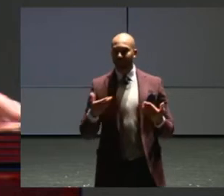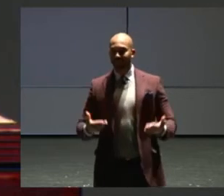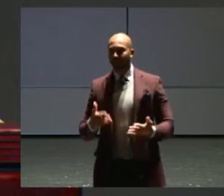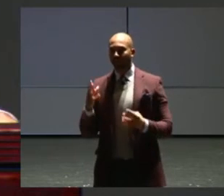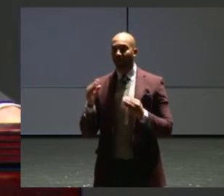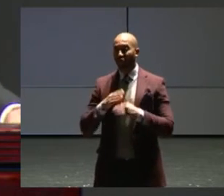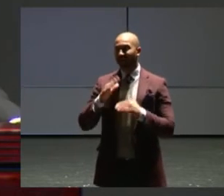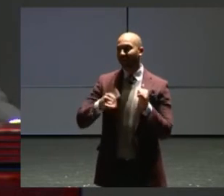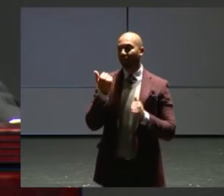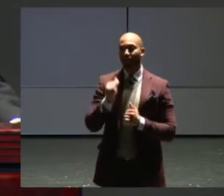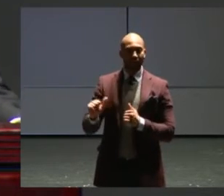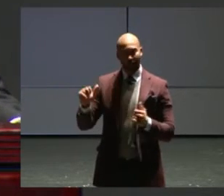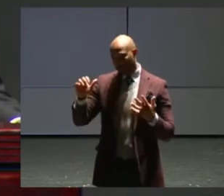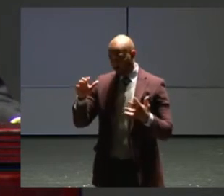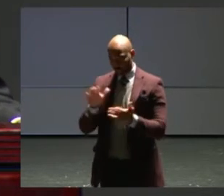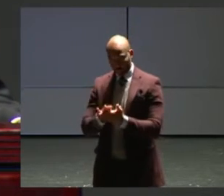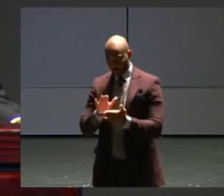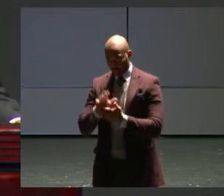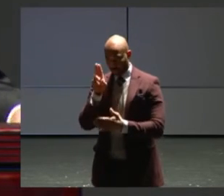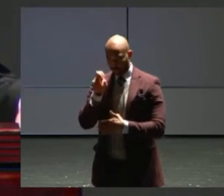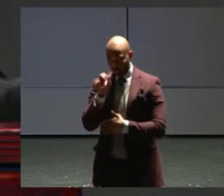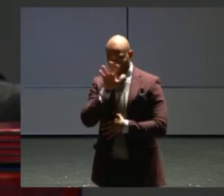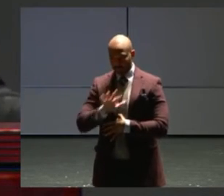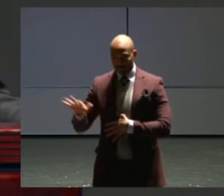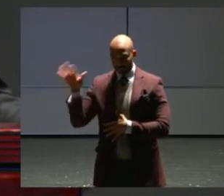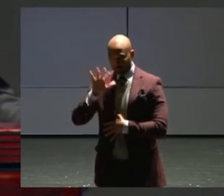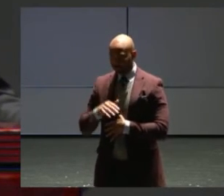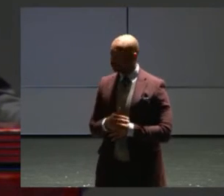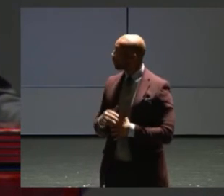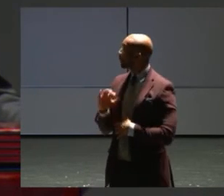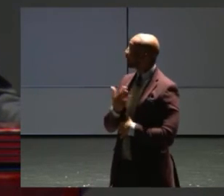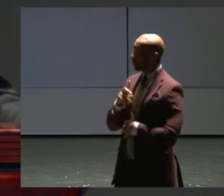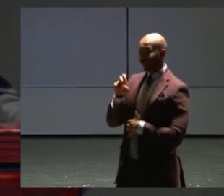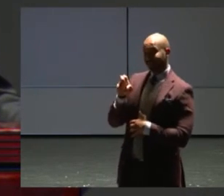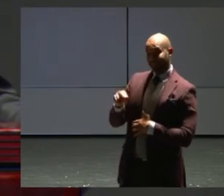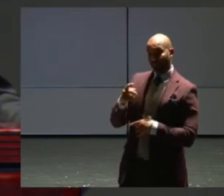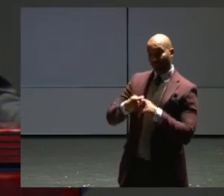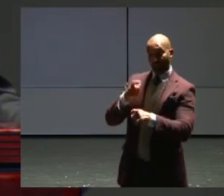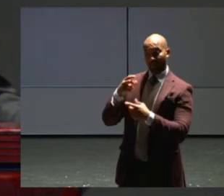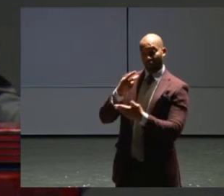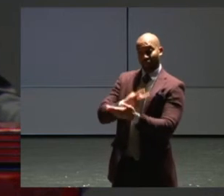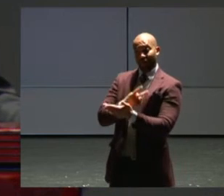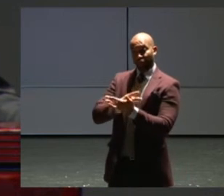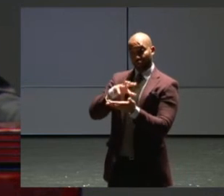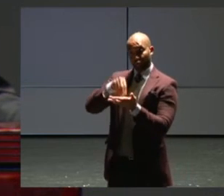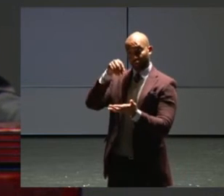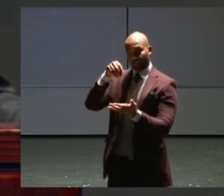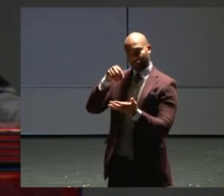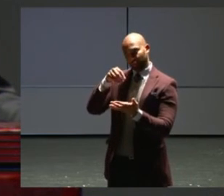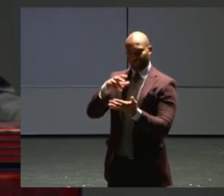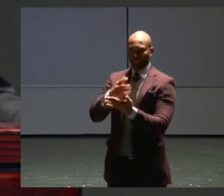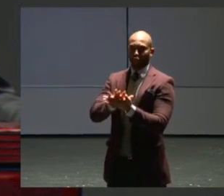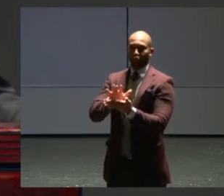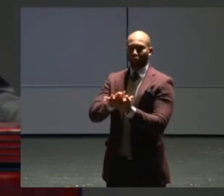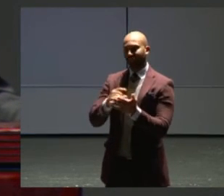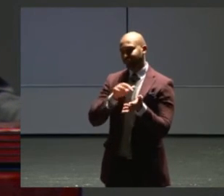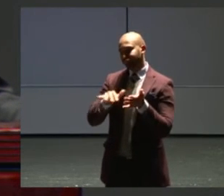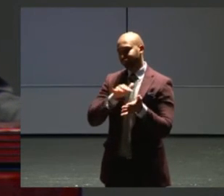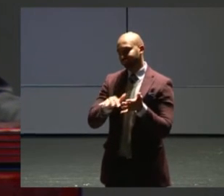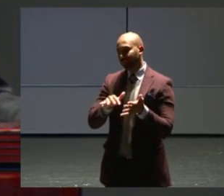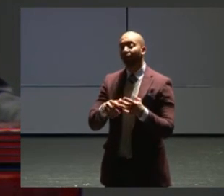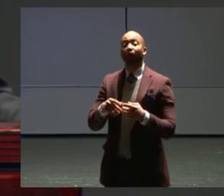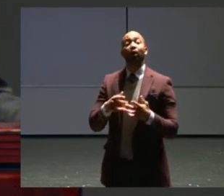Maria Gajorgiska, Joseph Oska, our dean of the graduate school, has done some study of the success of students